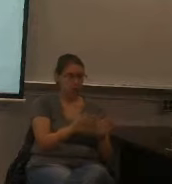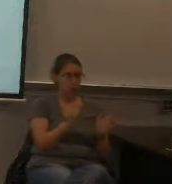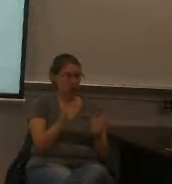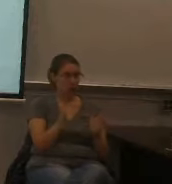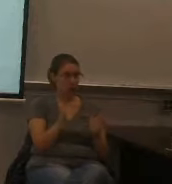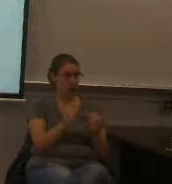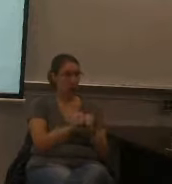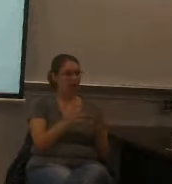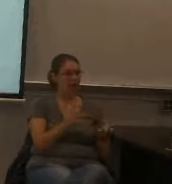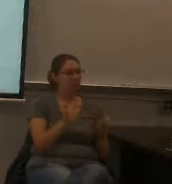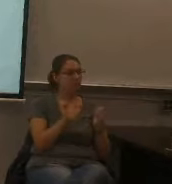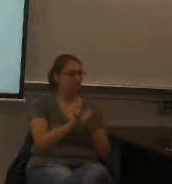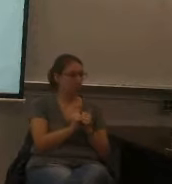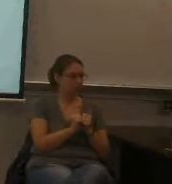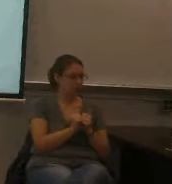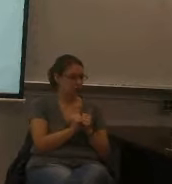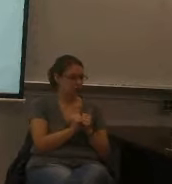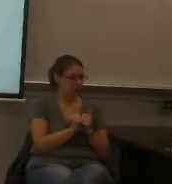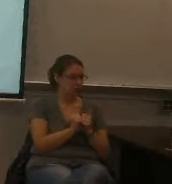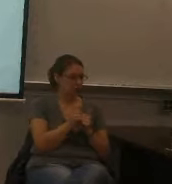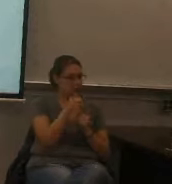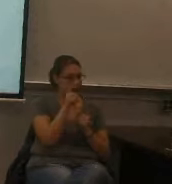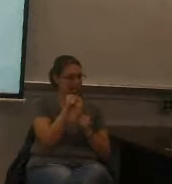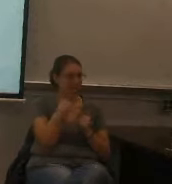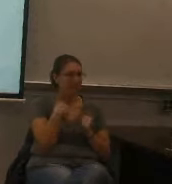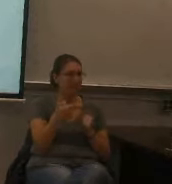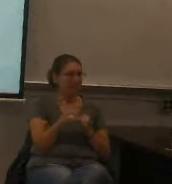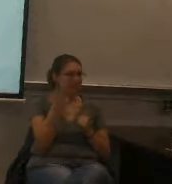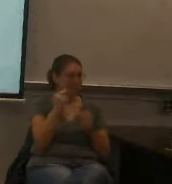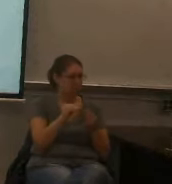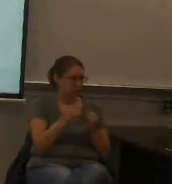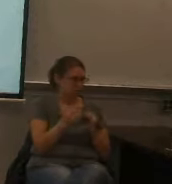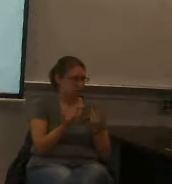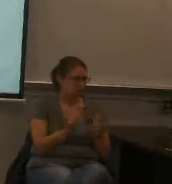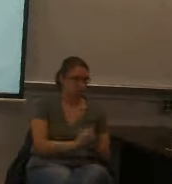without as much competition, because there's not as high numbers.